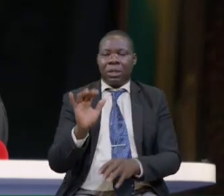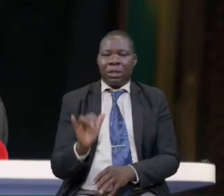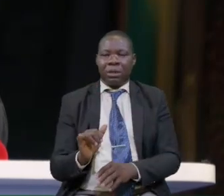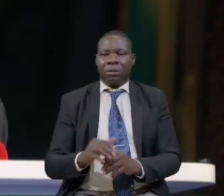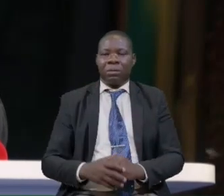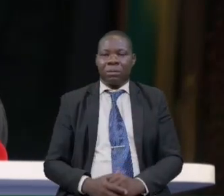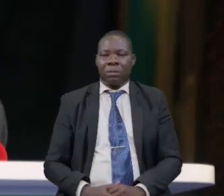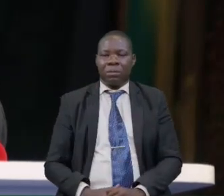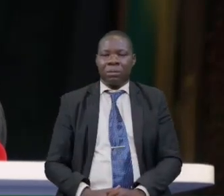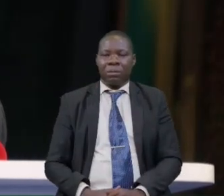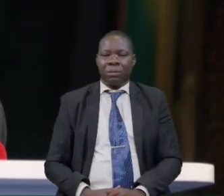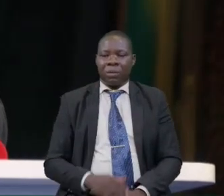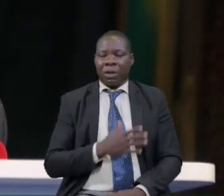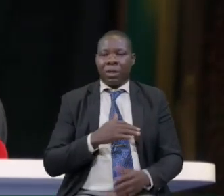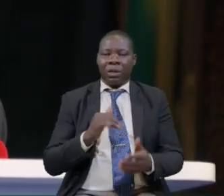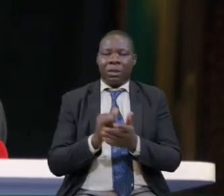And that the phone numbers